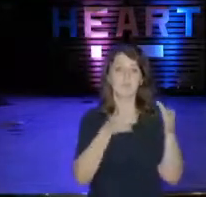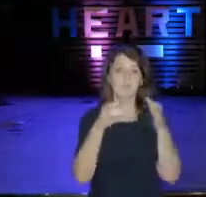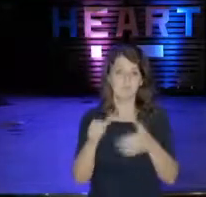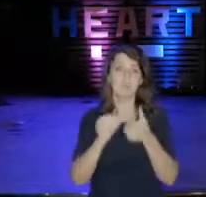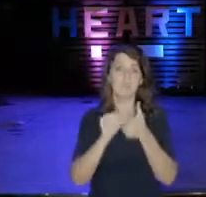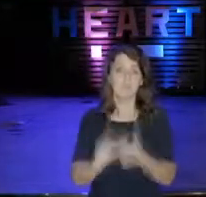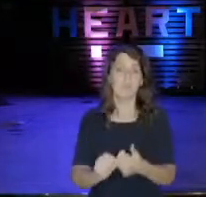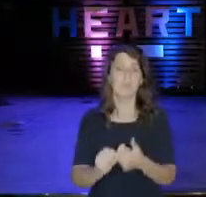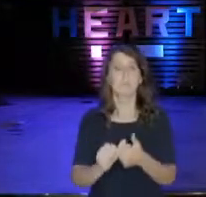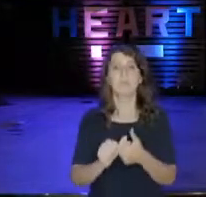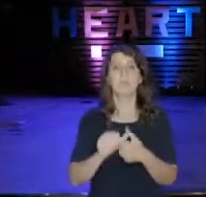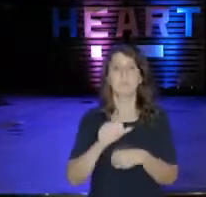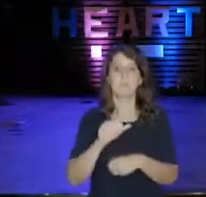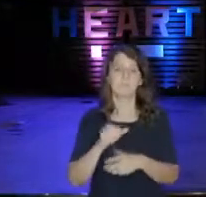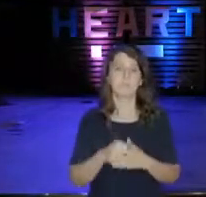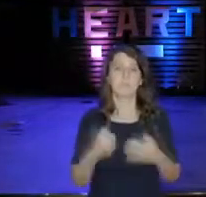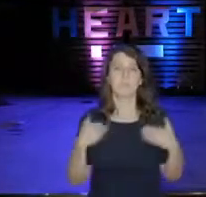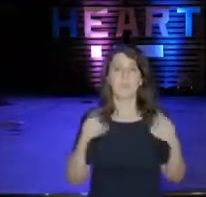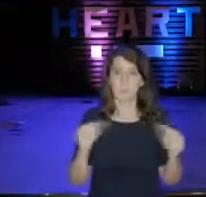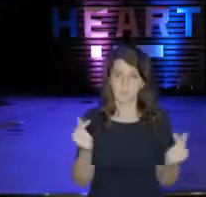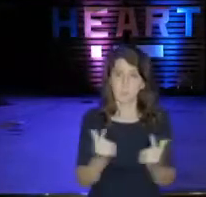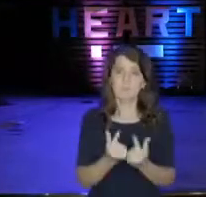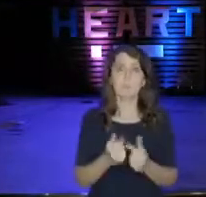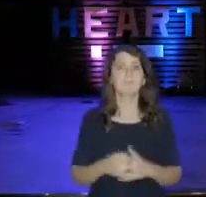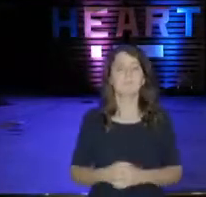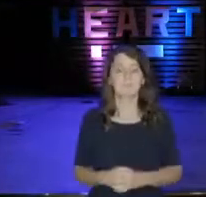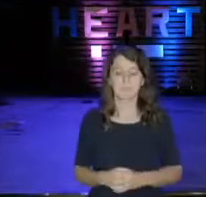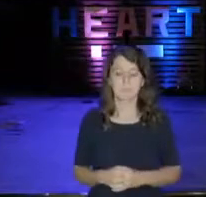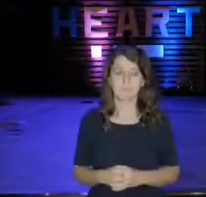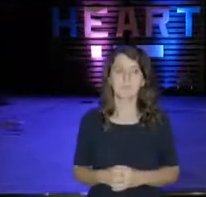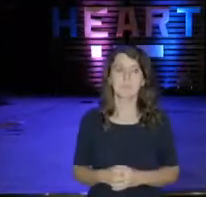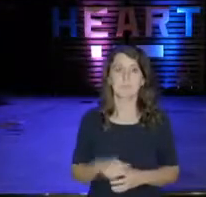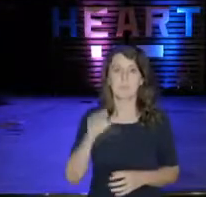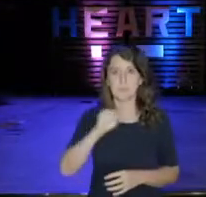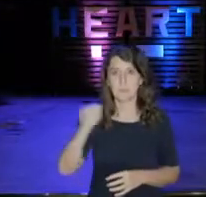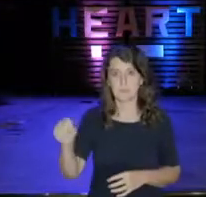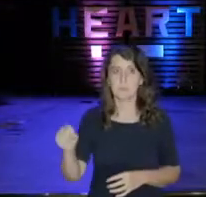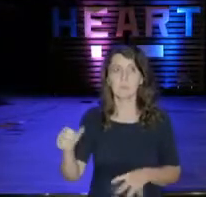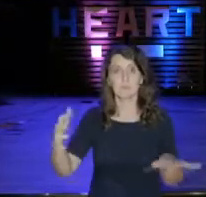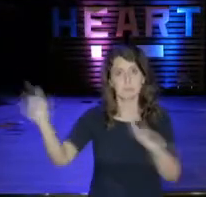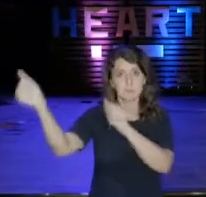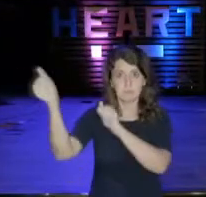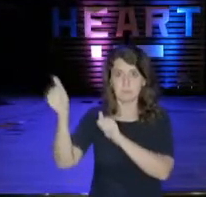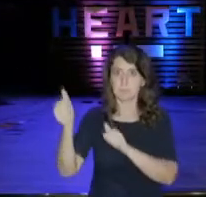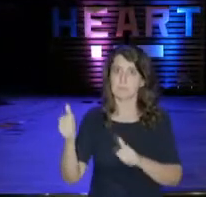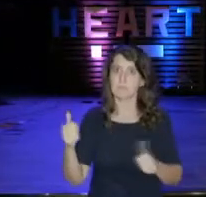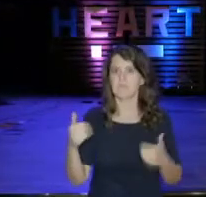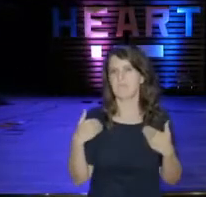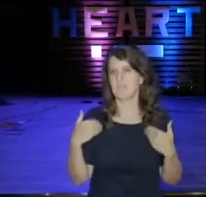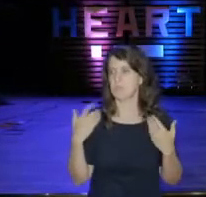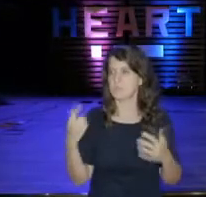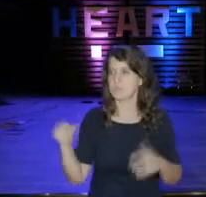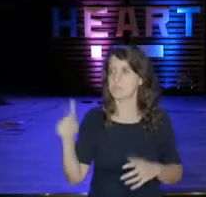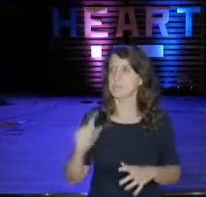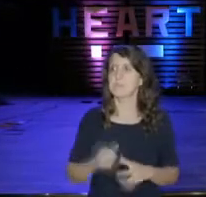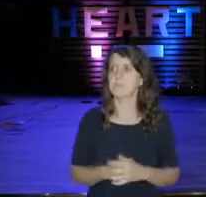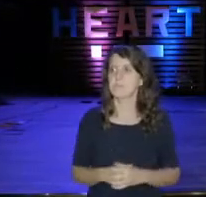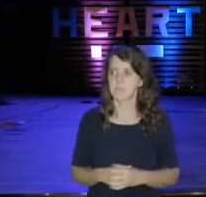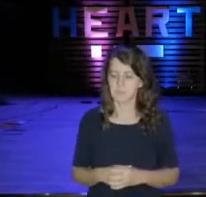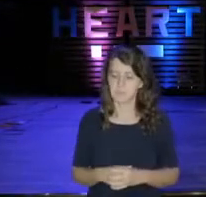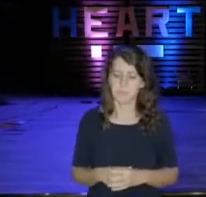to Sunday school, and you are dismissed, the teenagers.